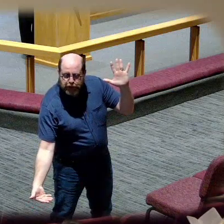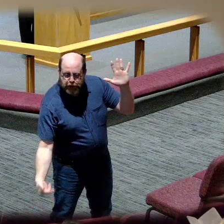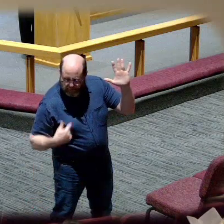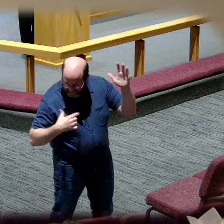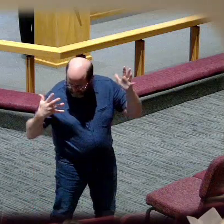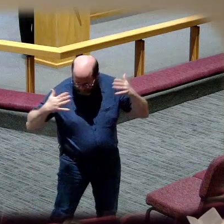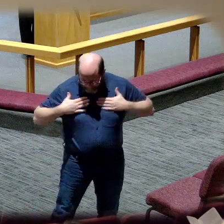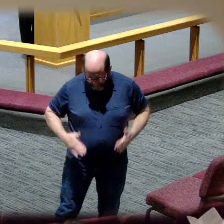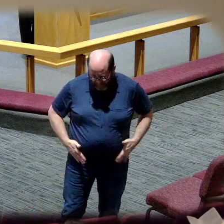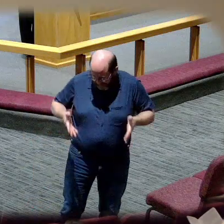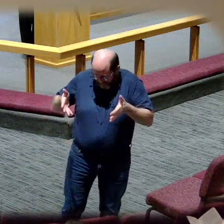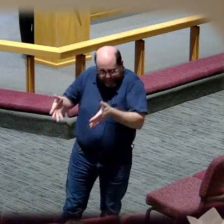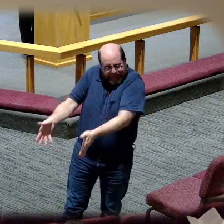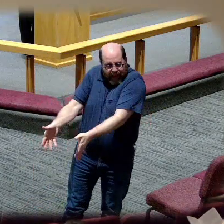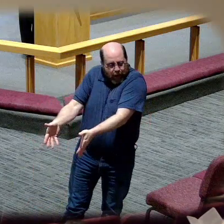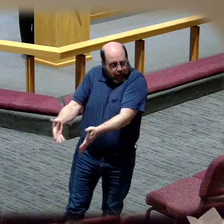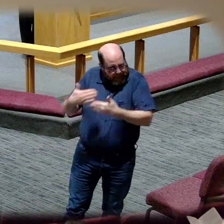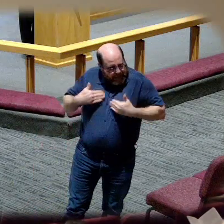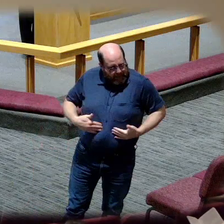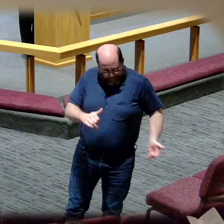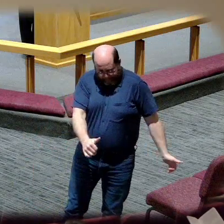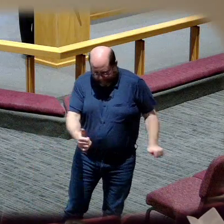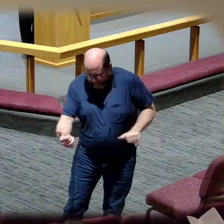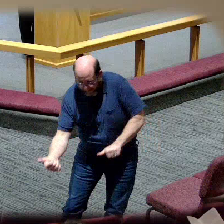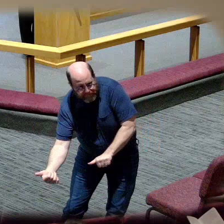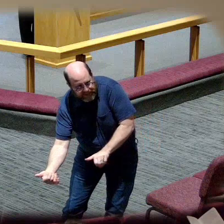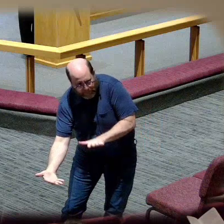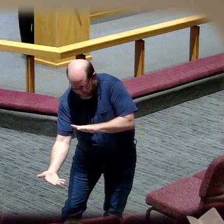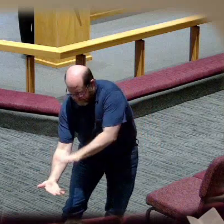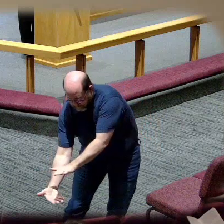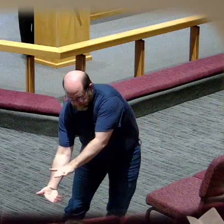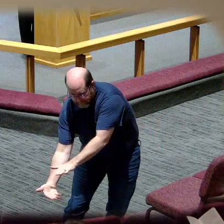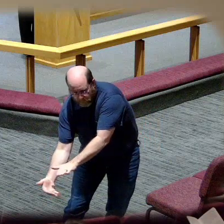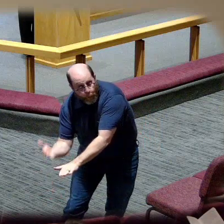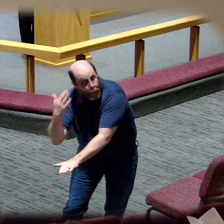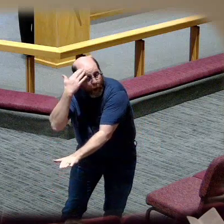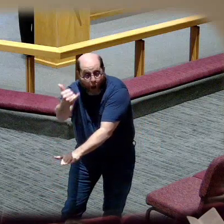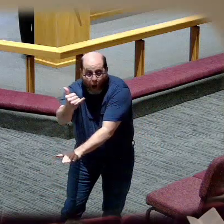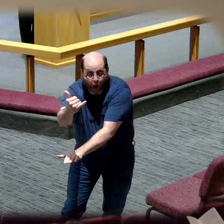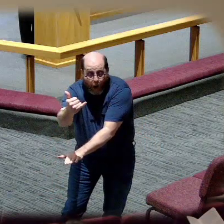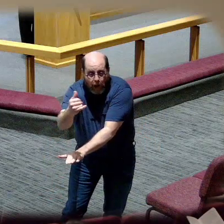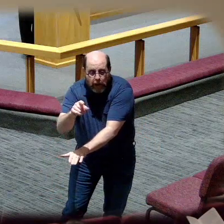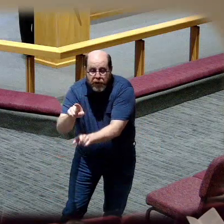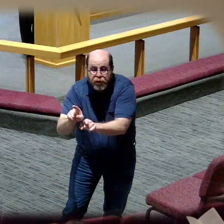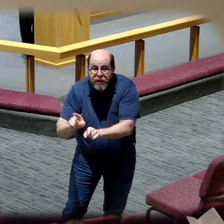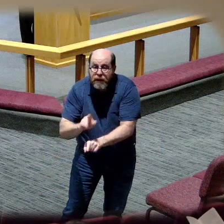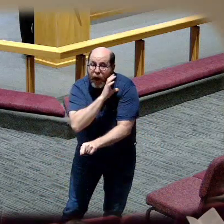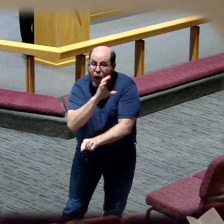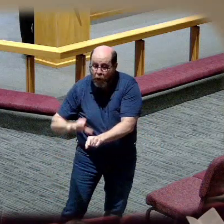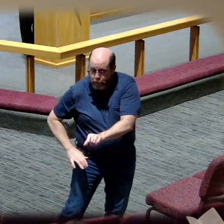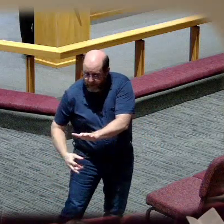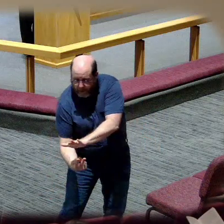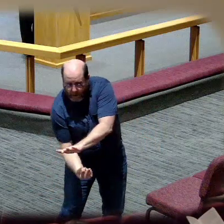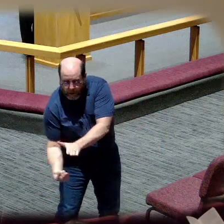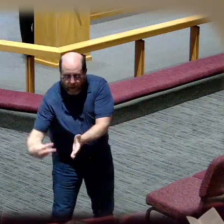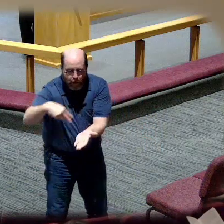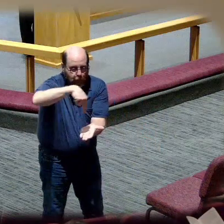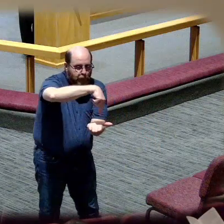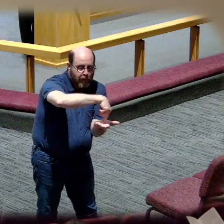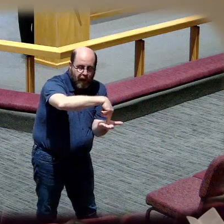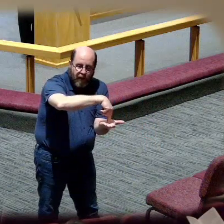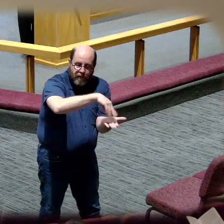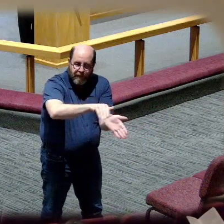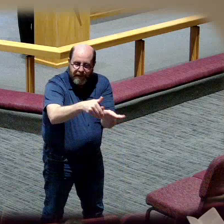buried, therefore, with him by baptism into death, in order that, just as Christ was raised from the